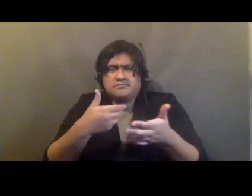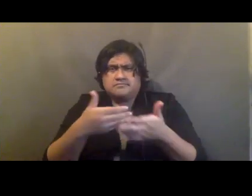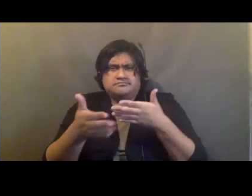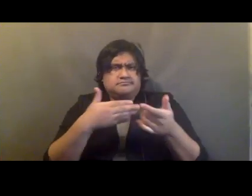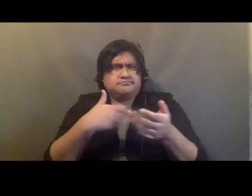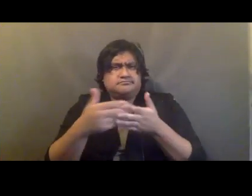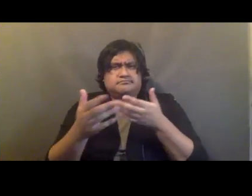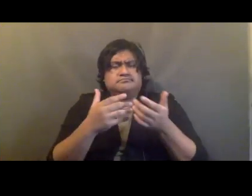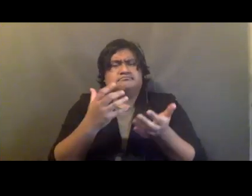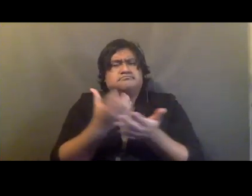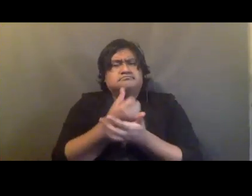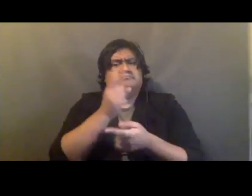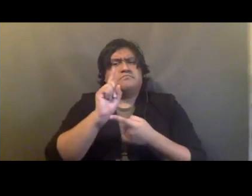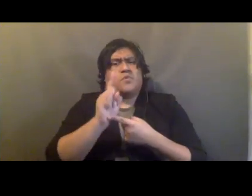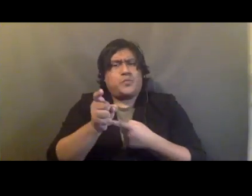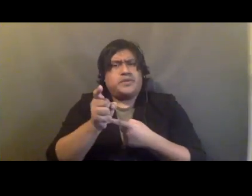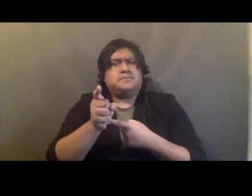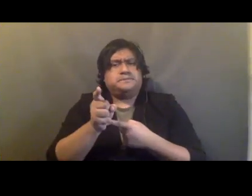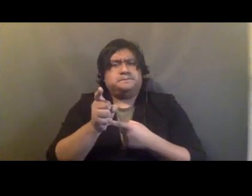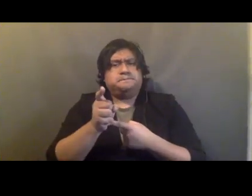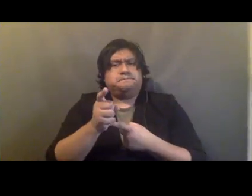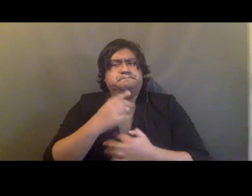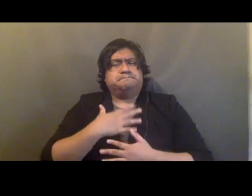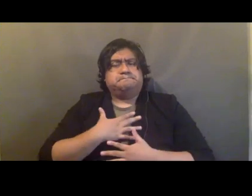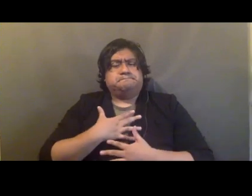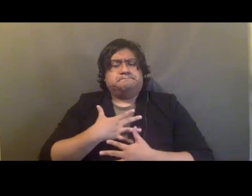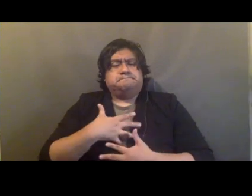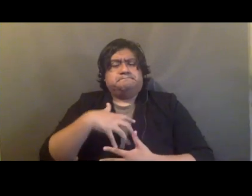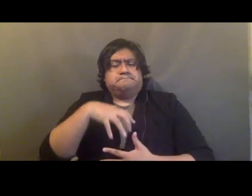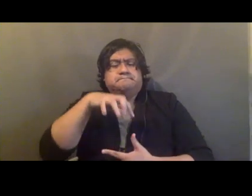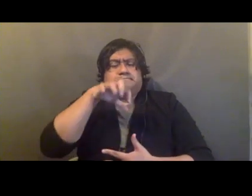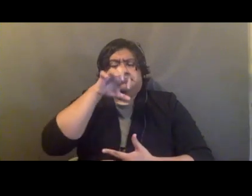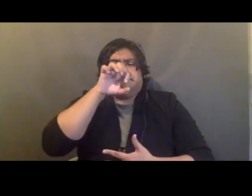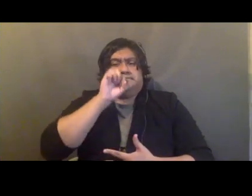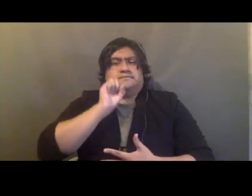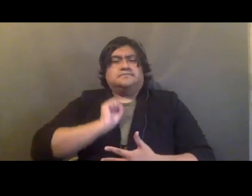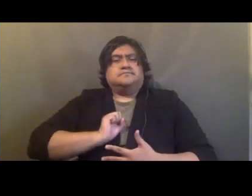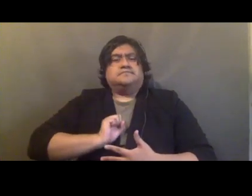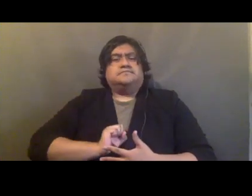wherever you're joining us, and to feel your breath enter and leave your body.